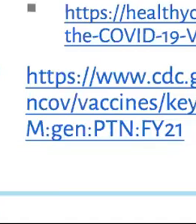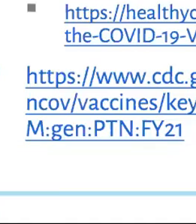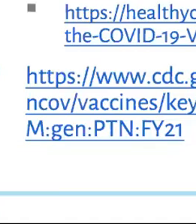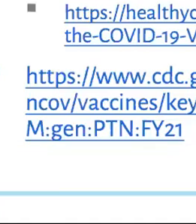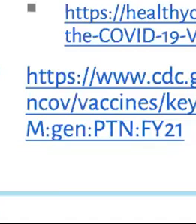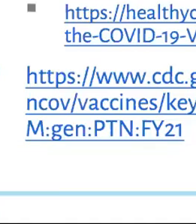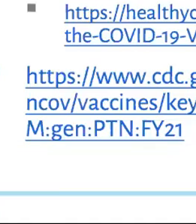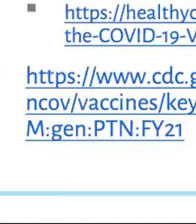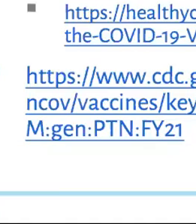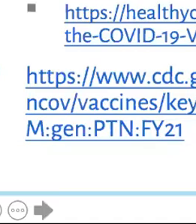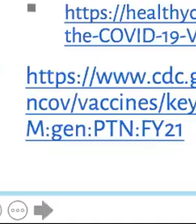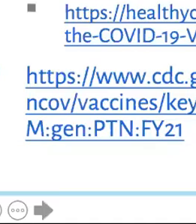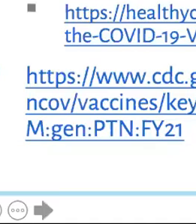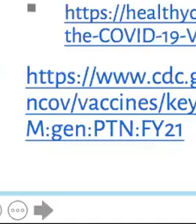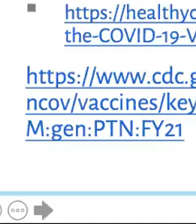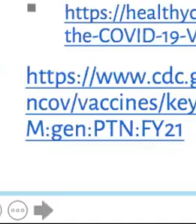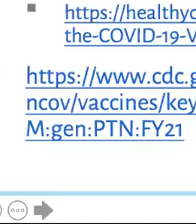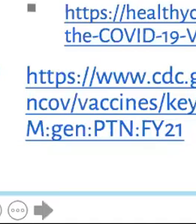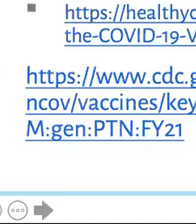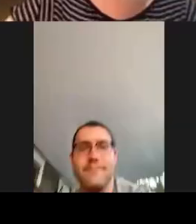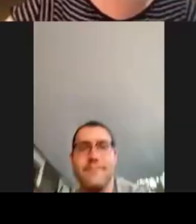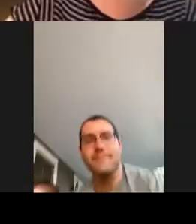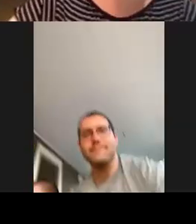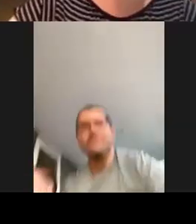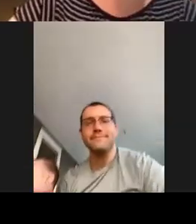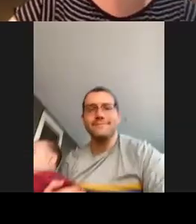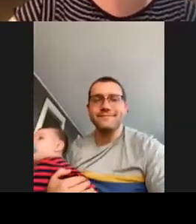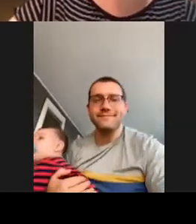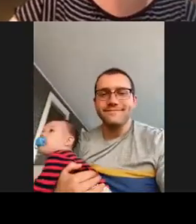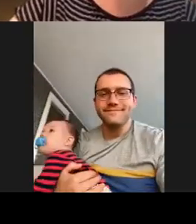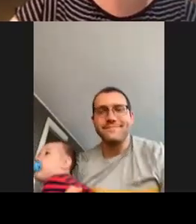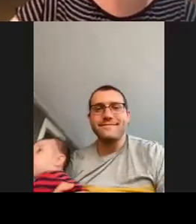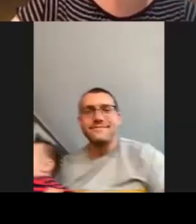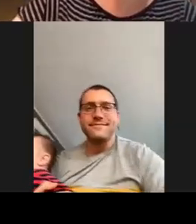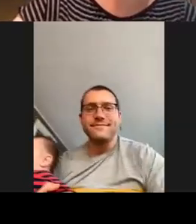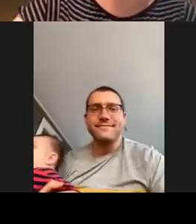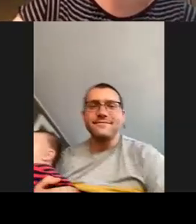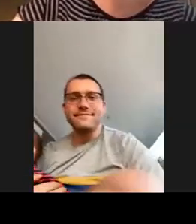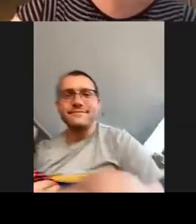all. Good job, guys.